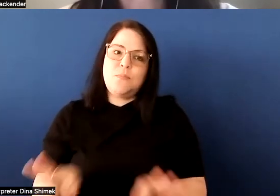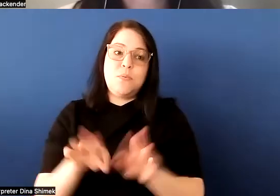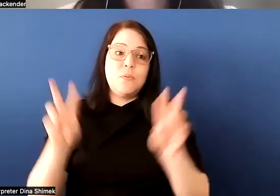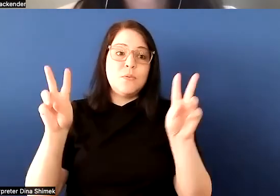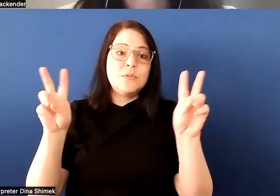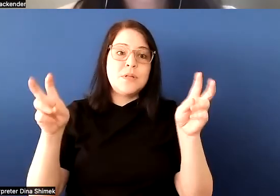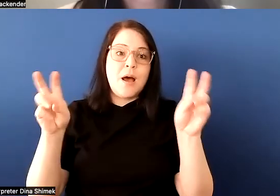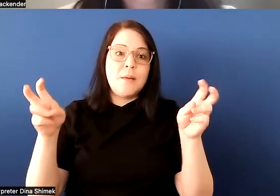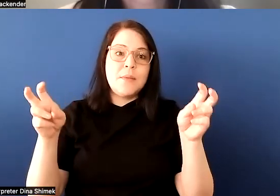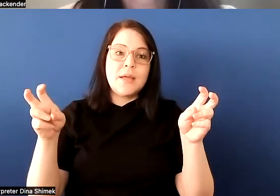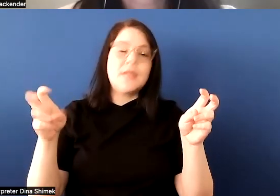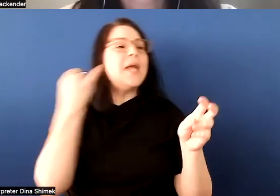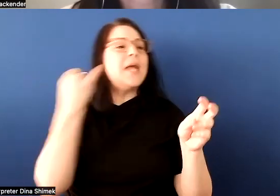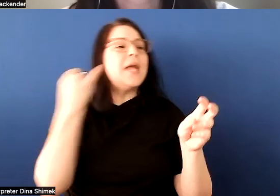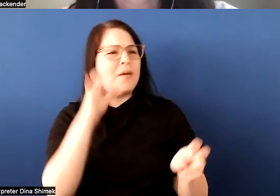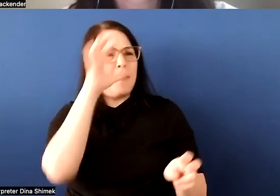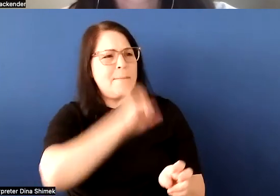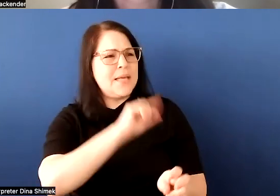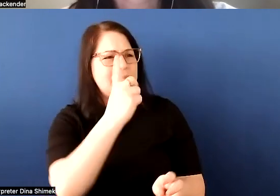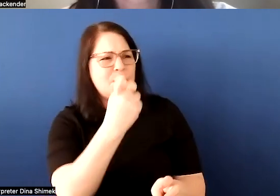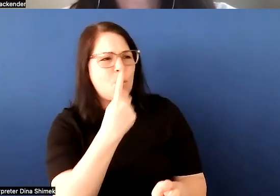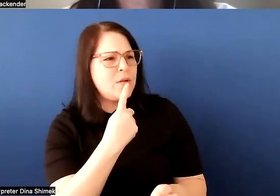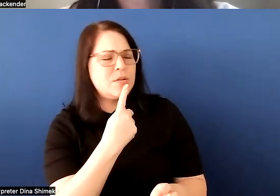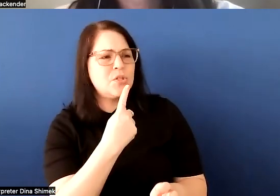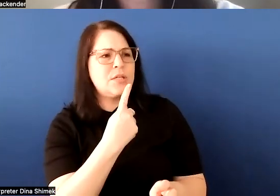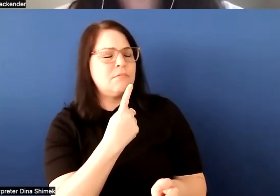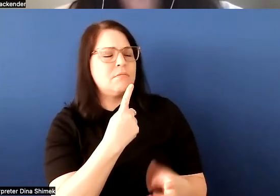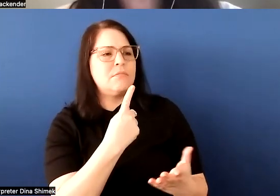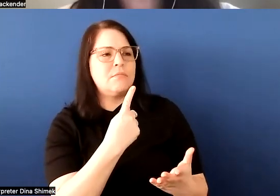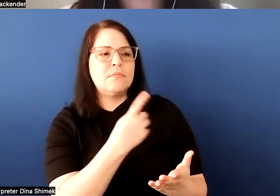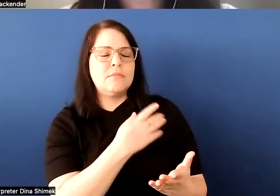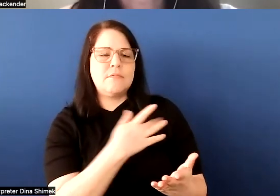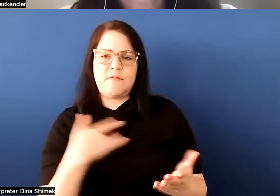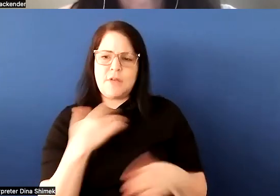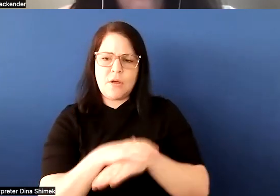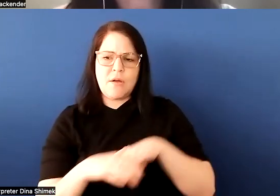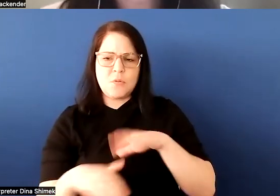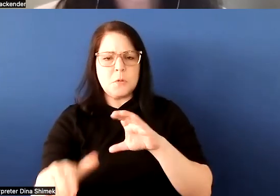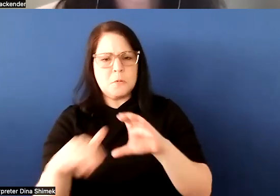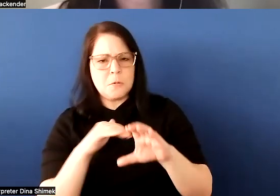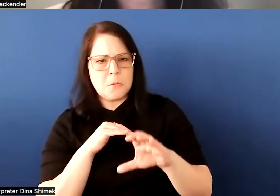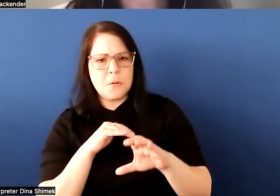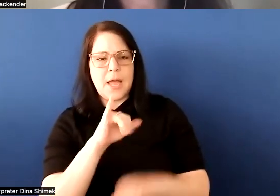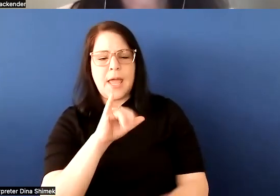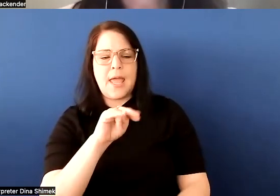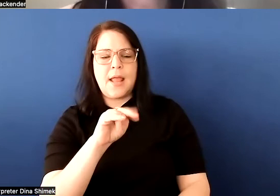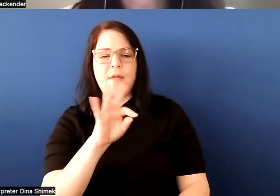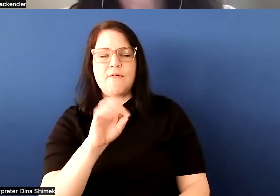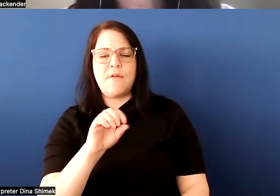did not address your specific question during today's roundtable, feel free to drop us a line. We're at